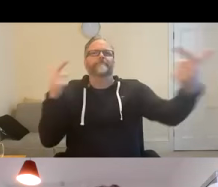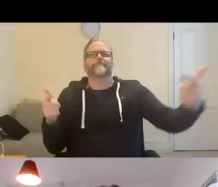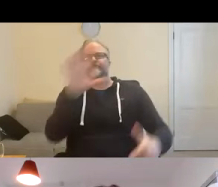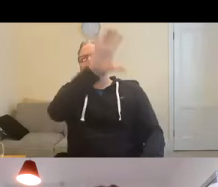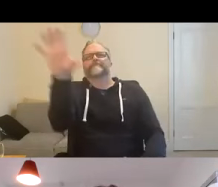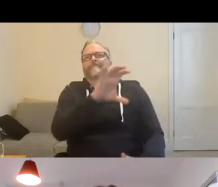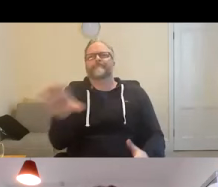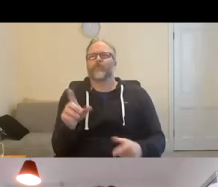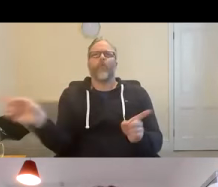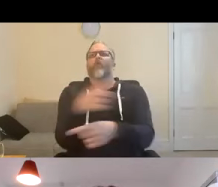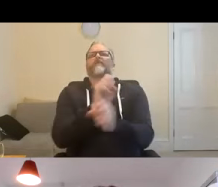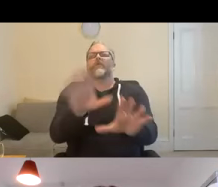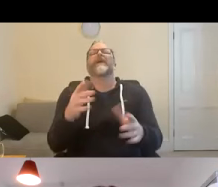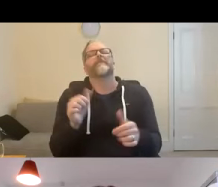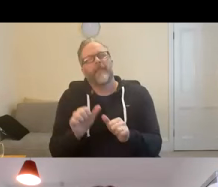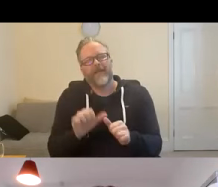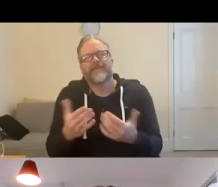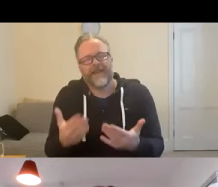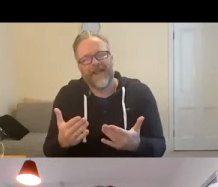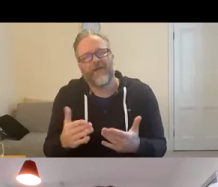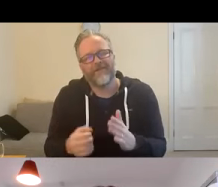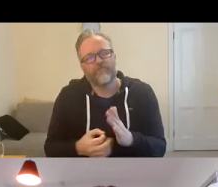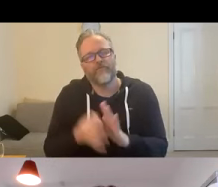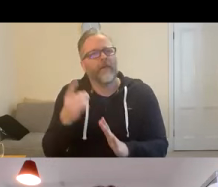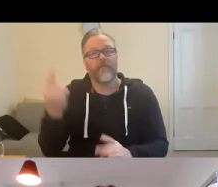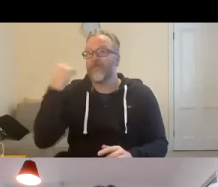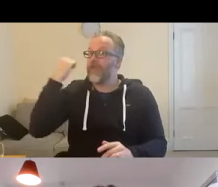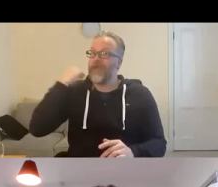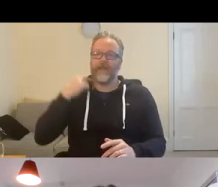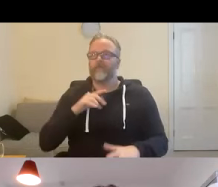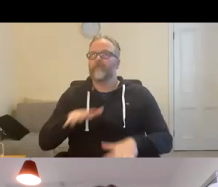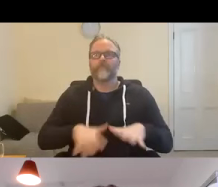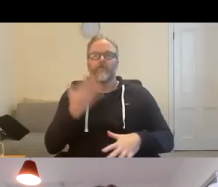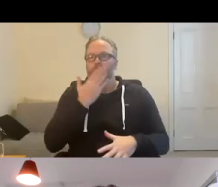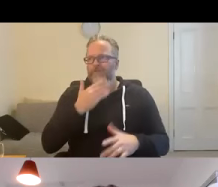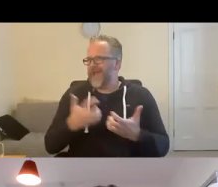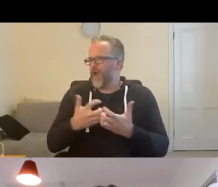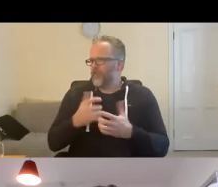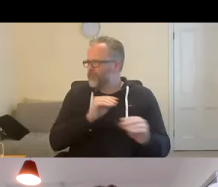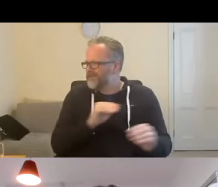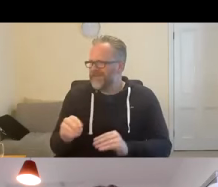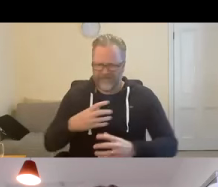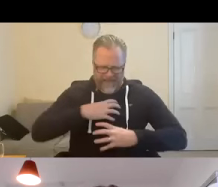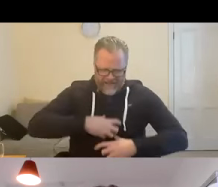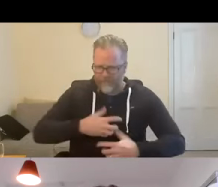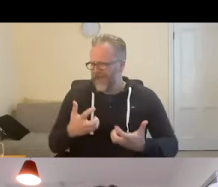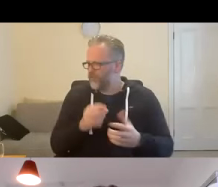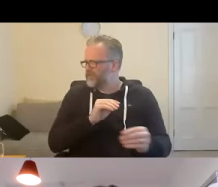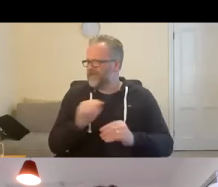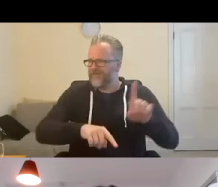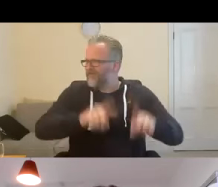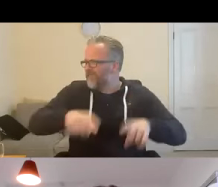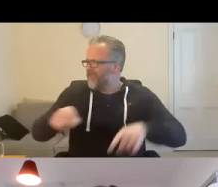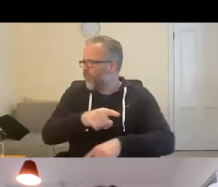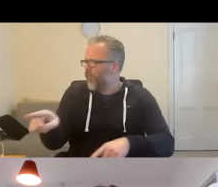things have moved on a bit, but it was a big learning curve for schools, and there was a lot of adaptation that had to happen very early